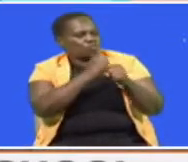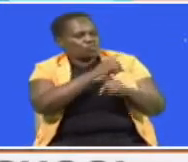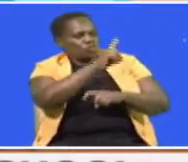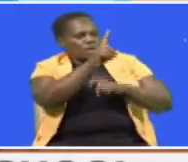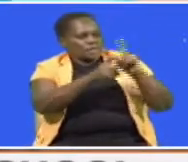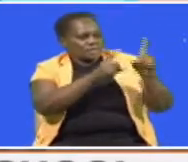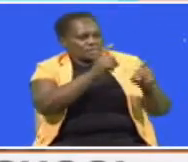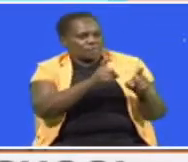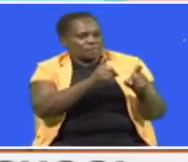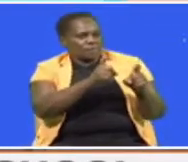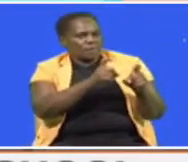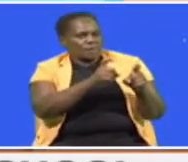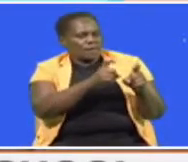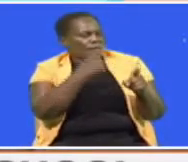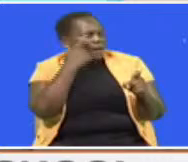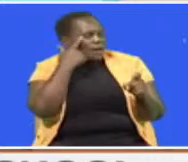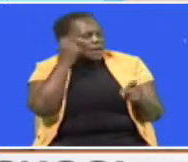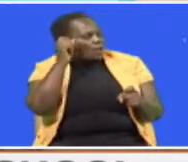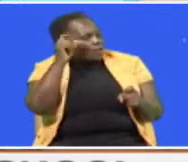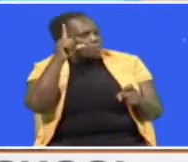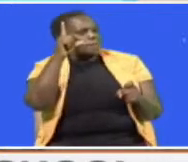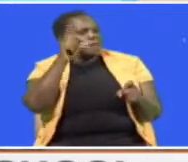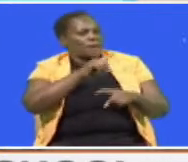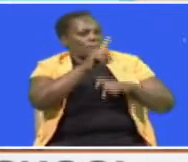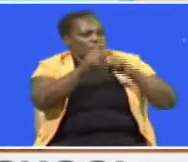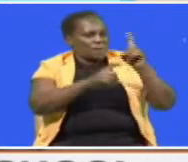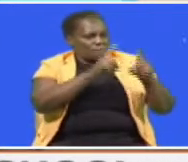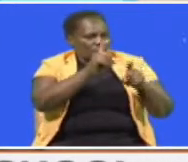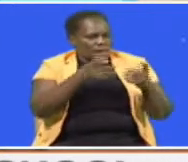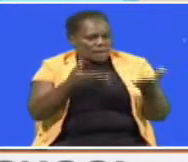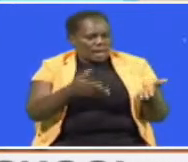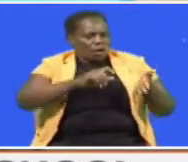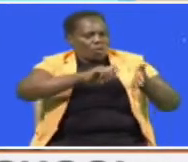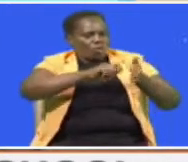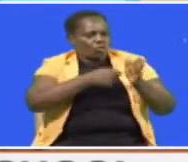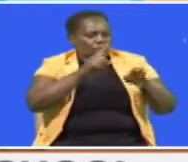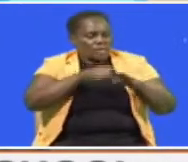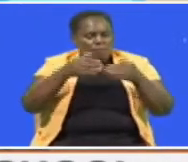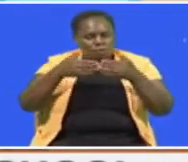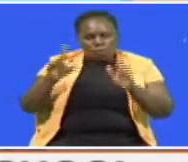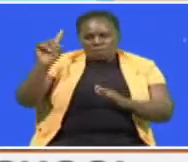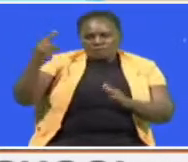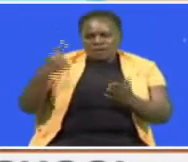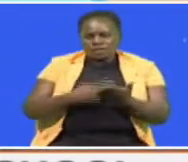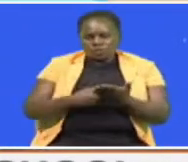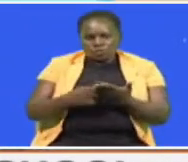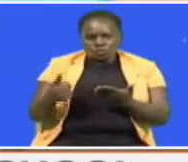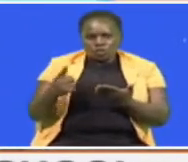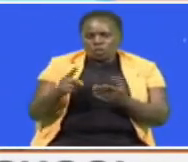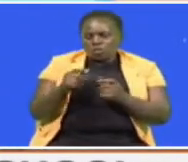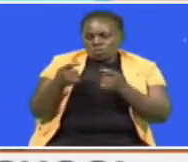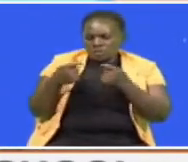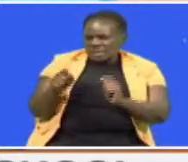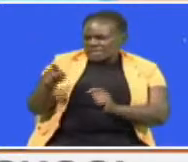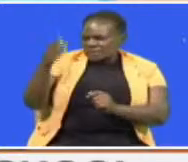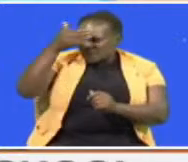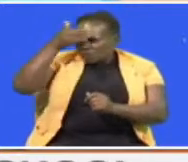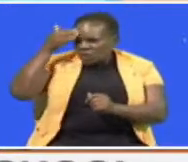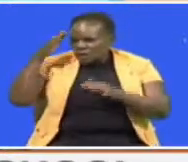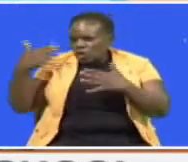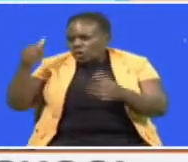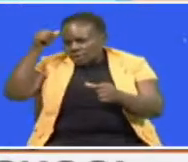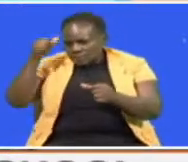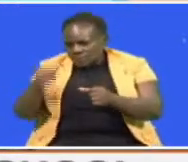kuna hiyo inaitwa eye-opener. Saizi tumefunga, tukifunga first week, lazima we test them. Kama wamesahau ama